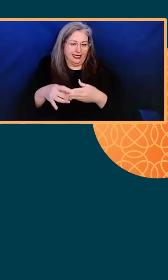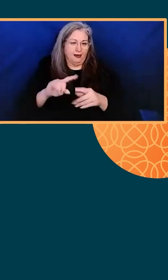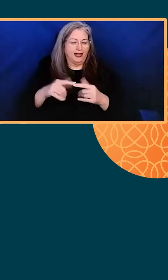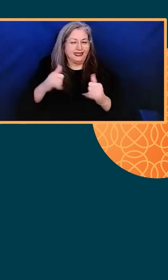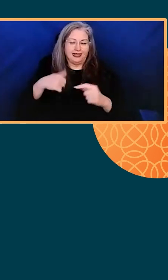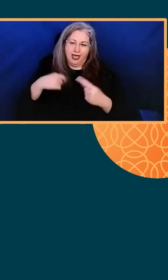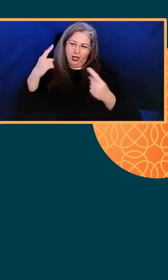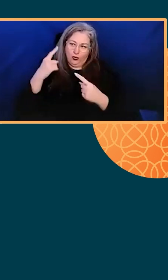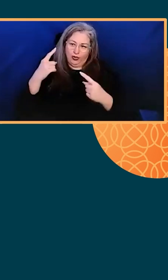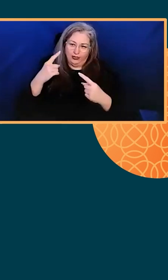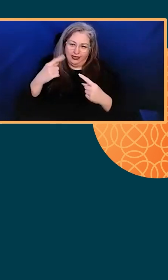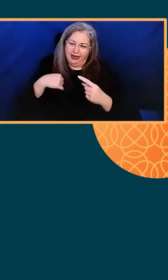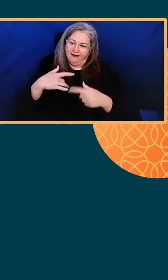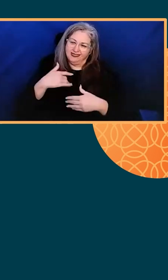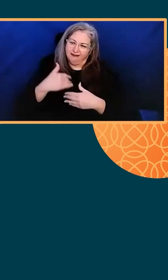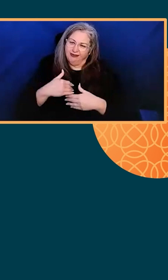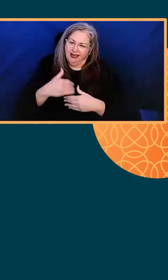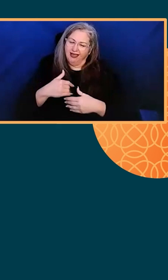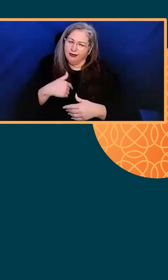about. And it bothers me a little bit,